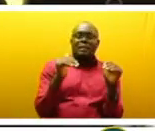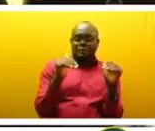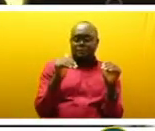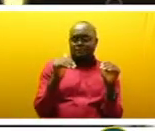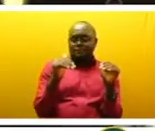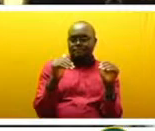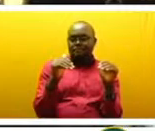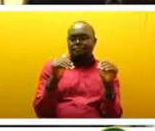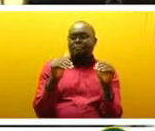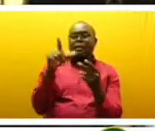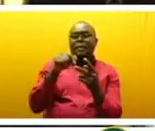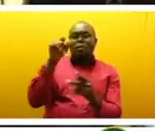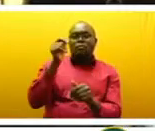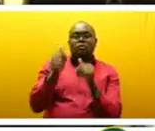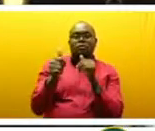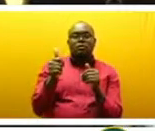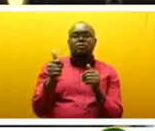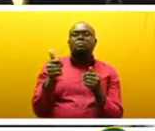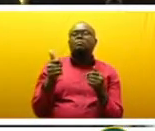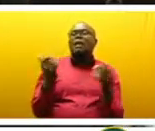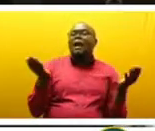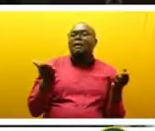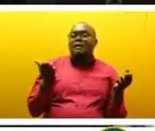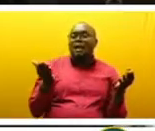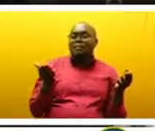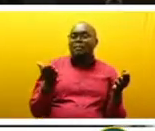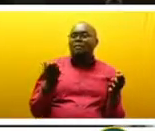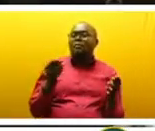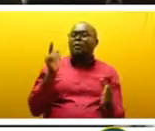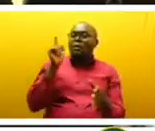the options that are available. And what the